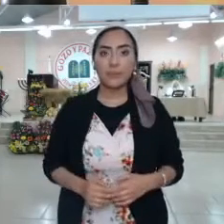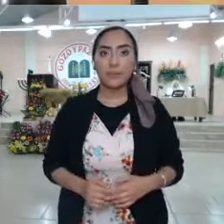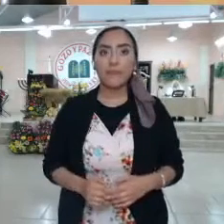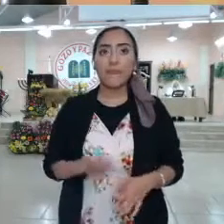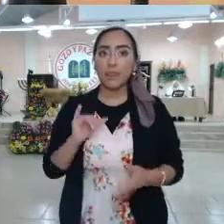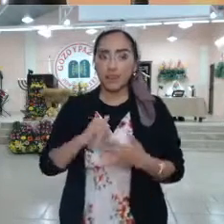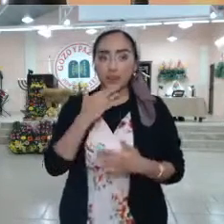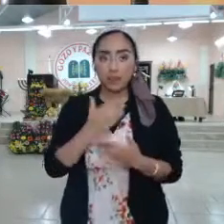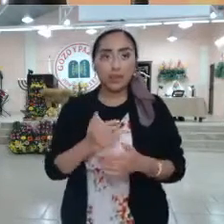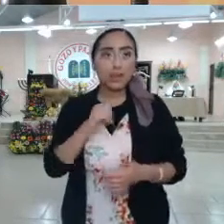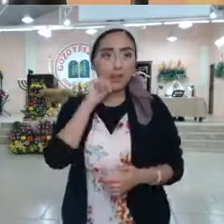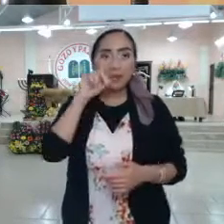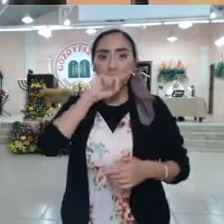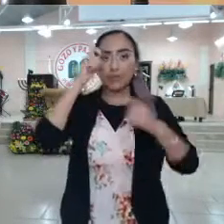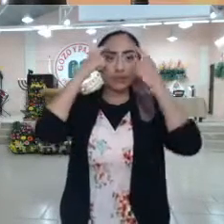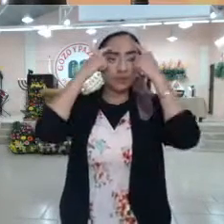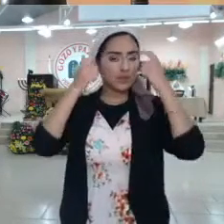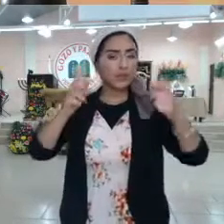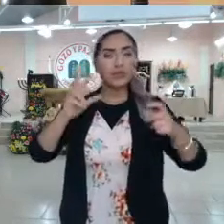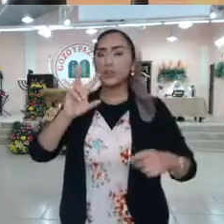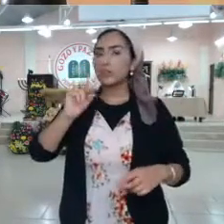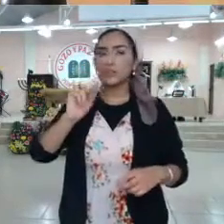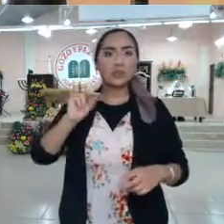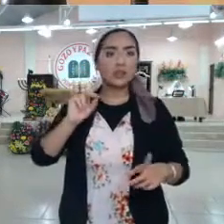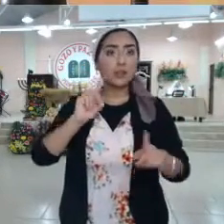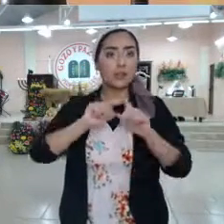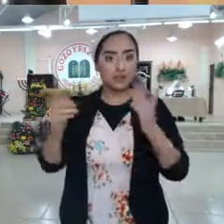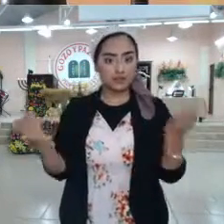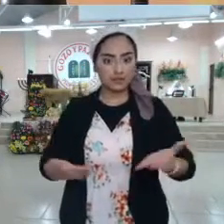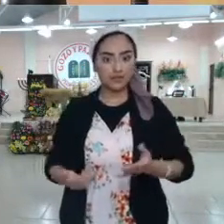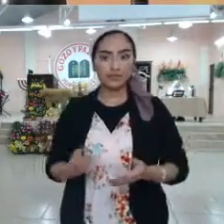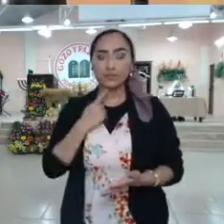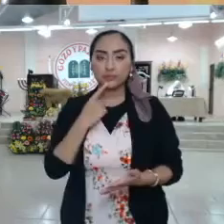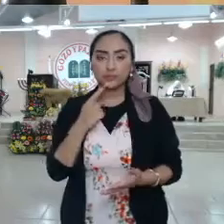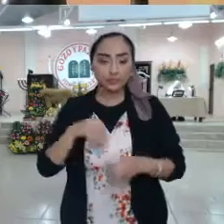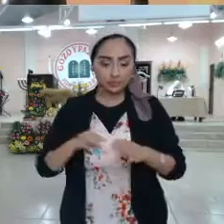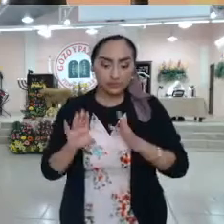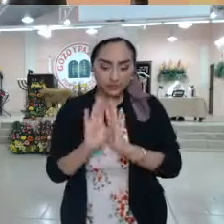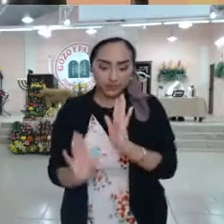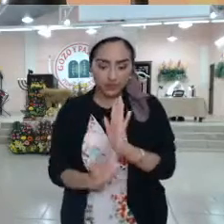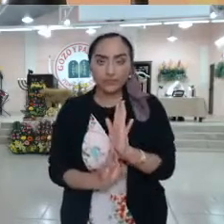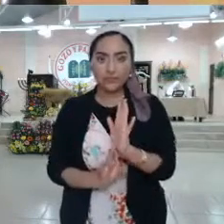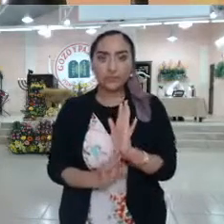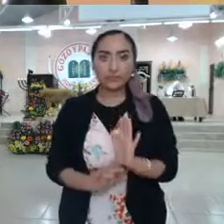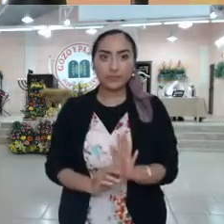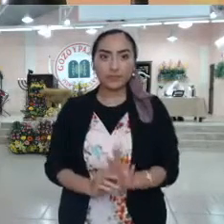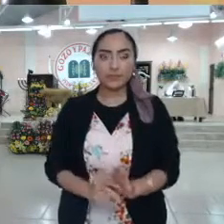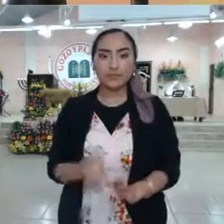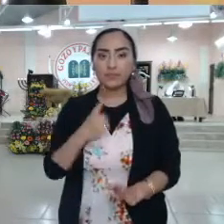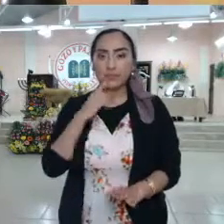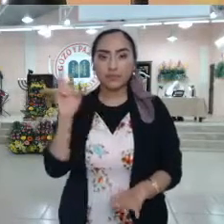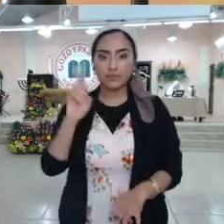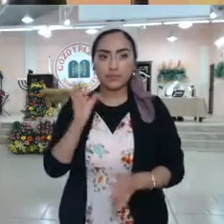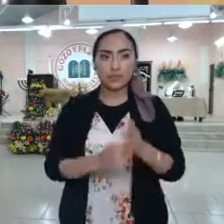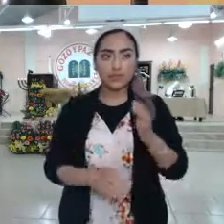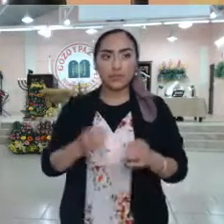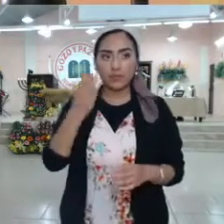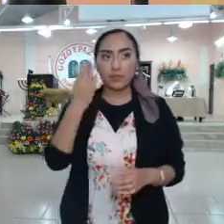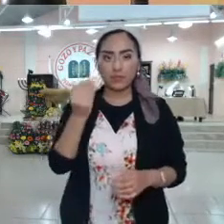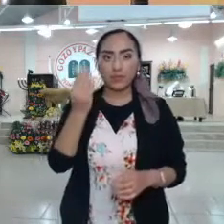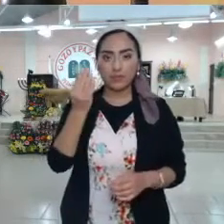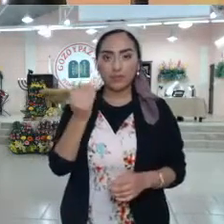will follow. That's good, not for pride. No. But instead it says that here, the Tanakh says it.